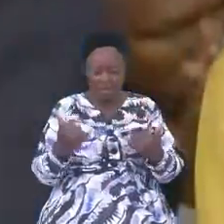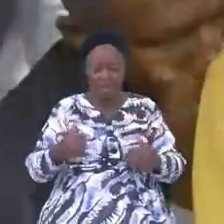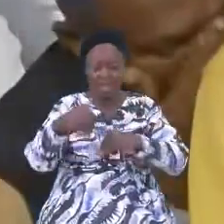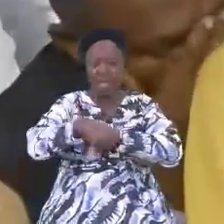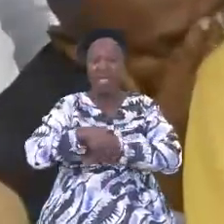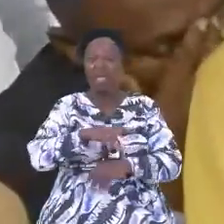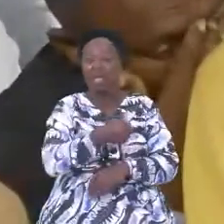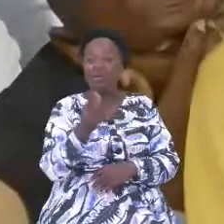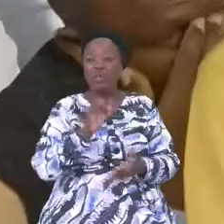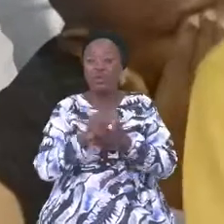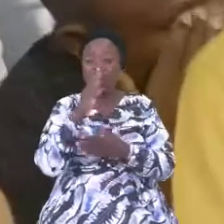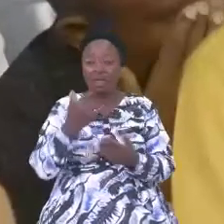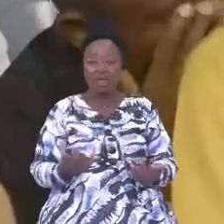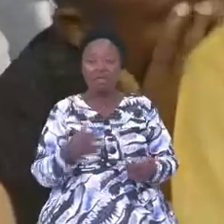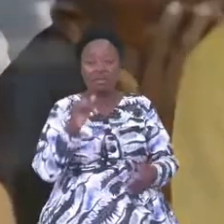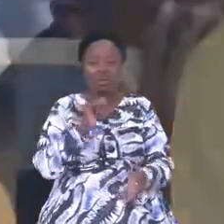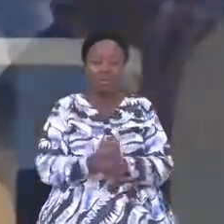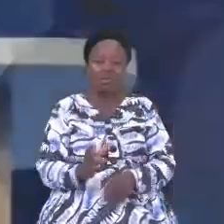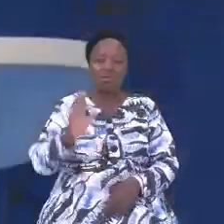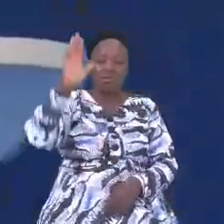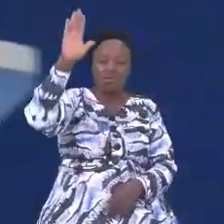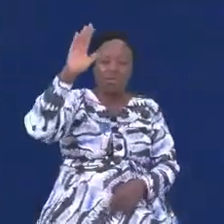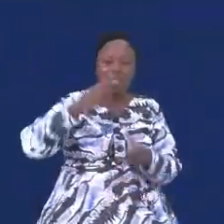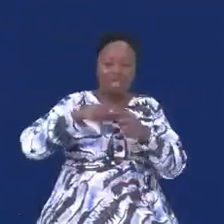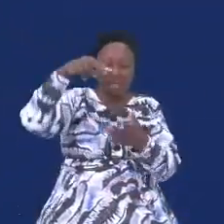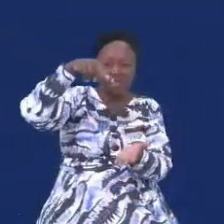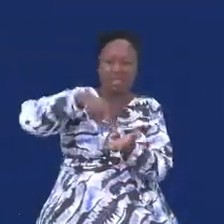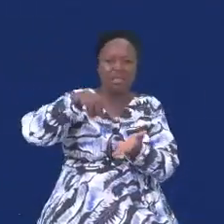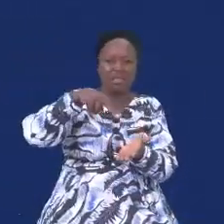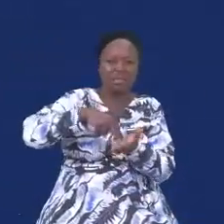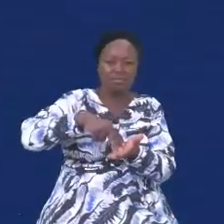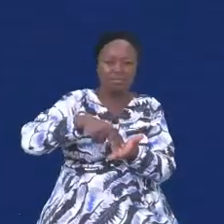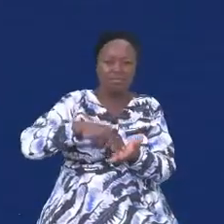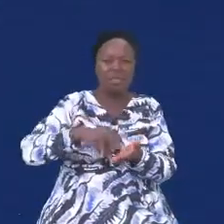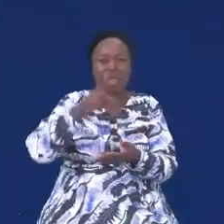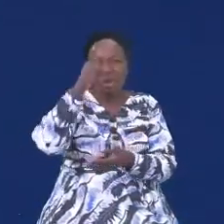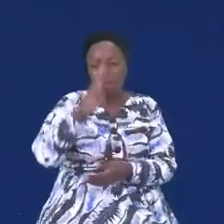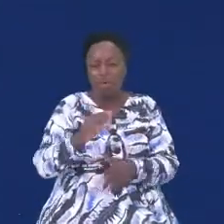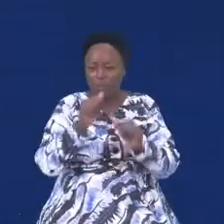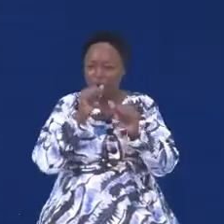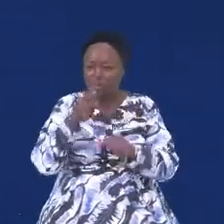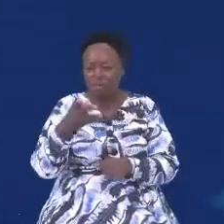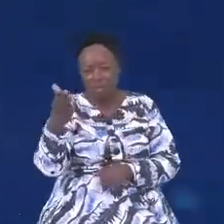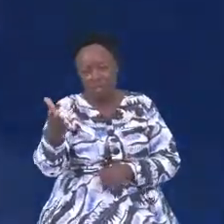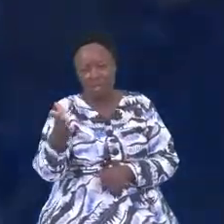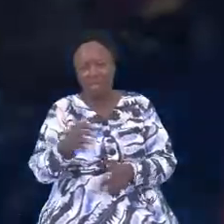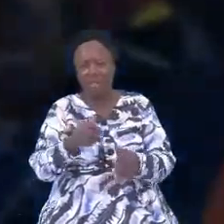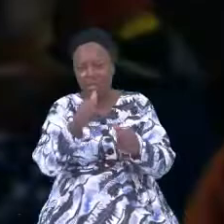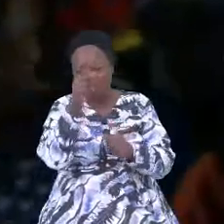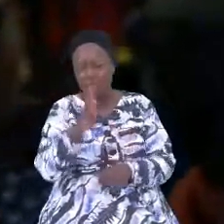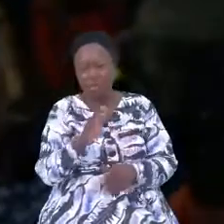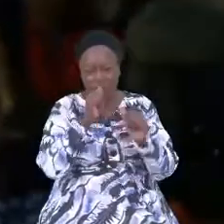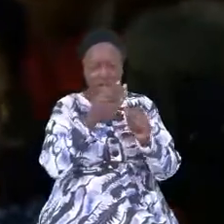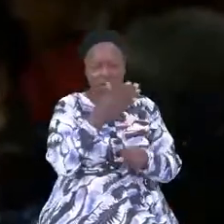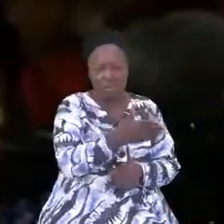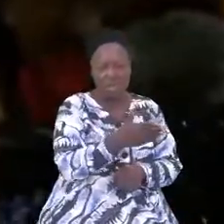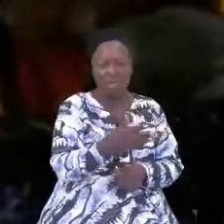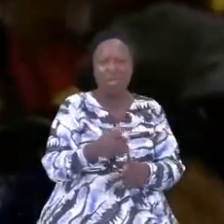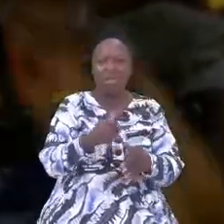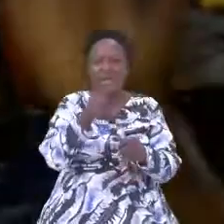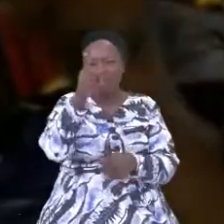are, just raise up the hand and stand up. Stand up where you are. God bless you there. God bless you there. God bless you